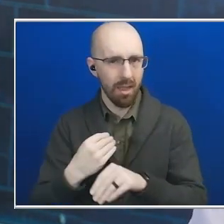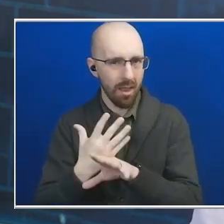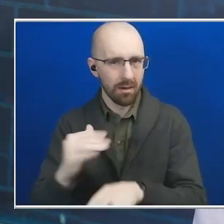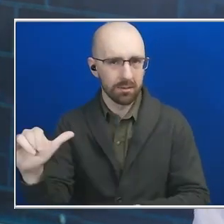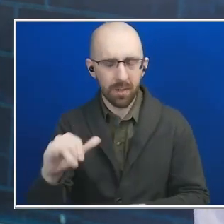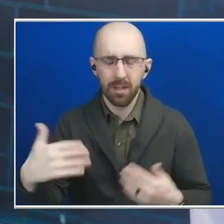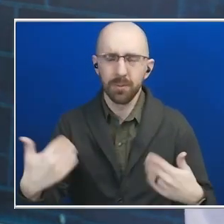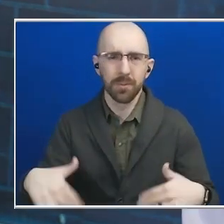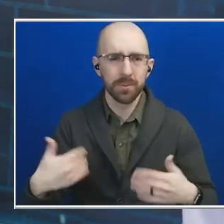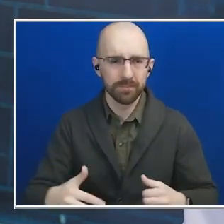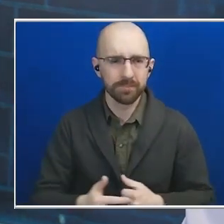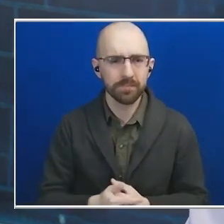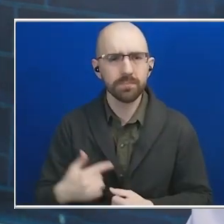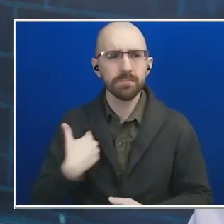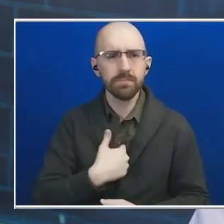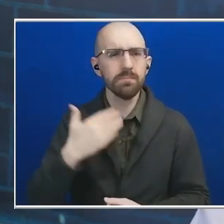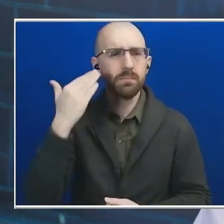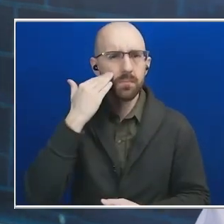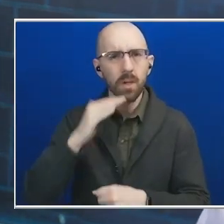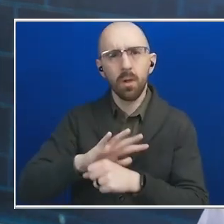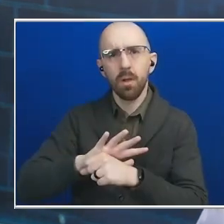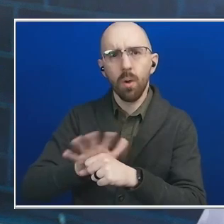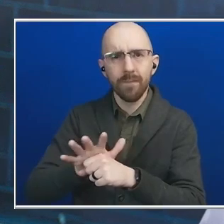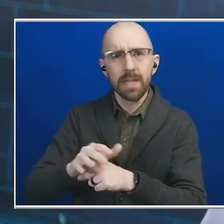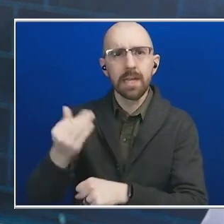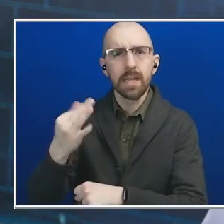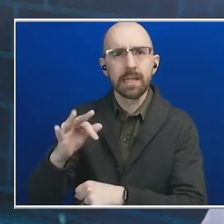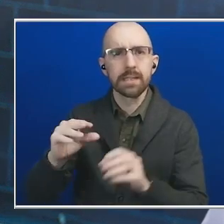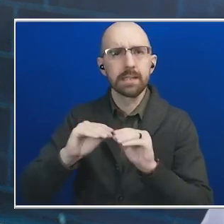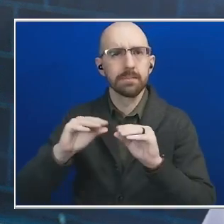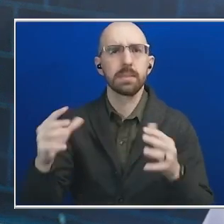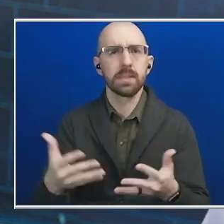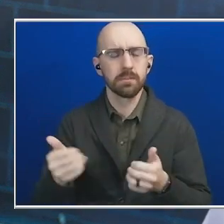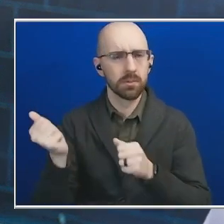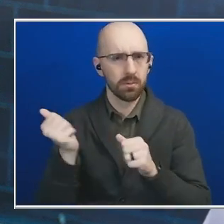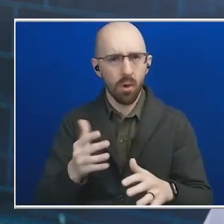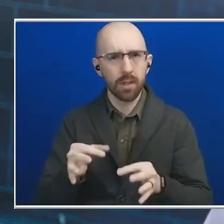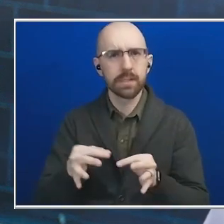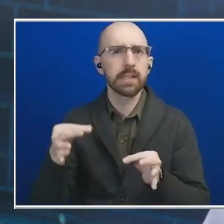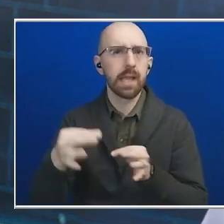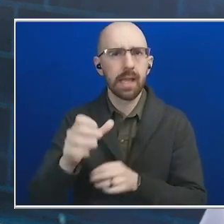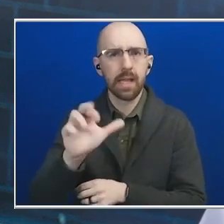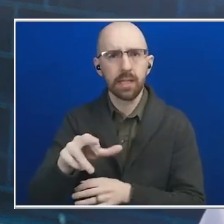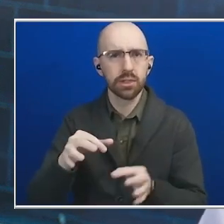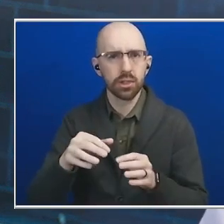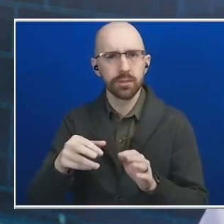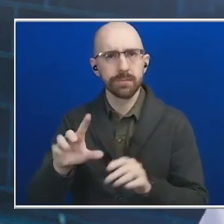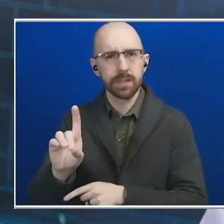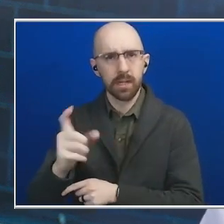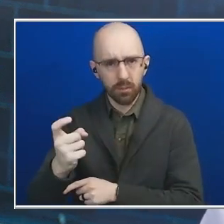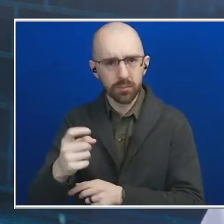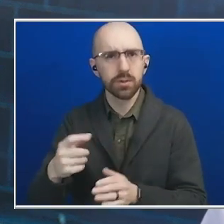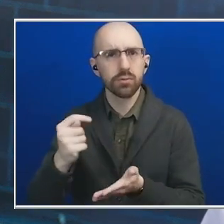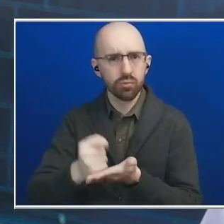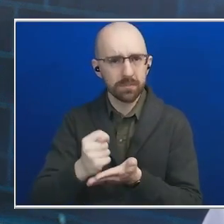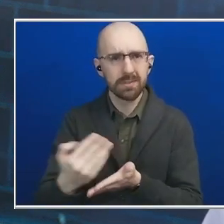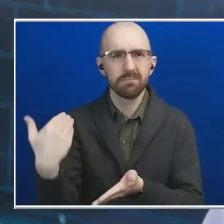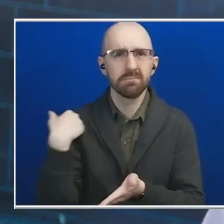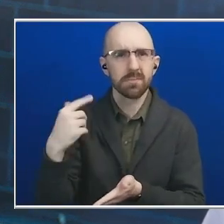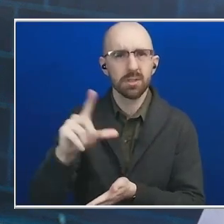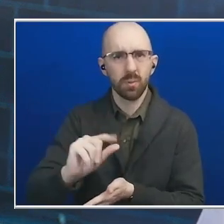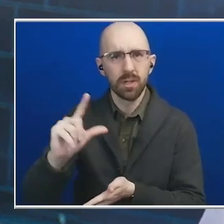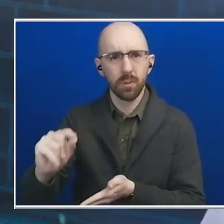We know the COVID-19 pandemic caused delays in cancer diagnosis and treatment in 2020. The impact of those delays will